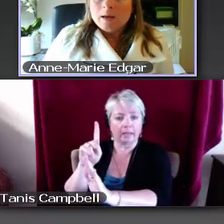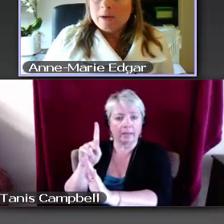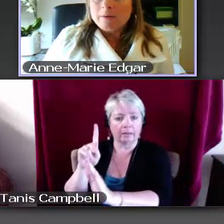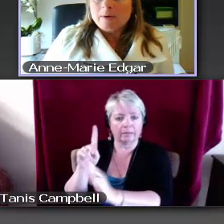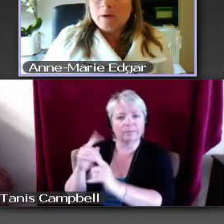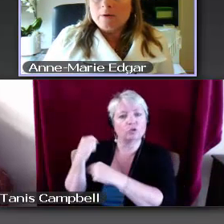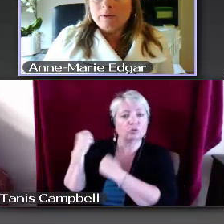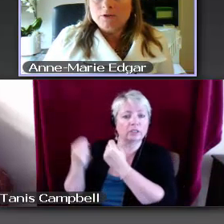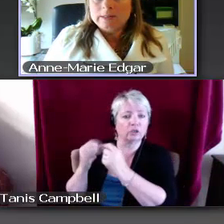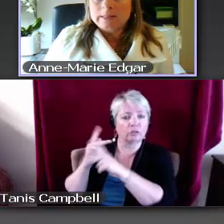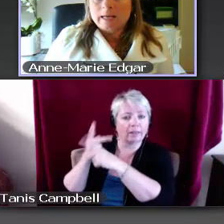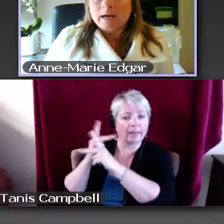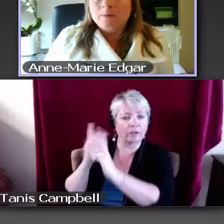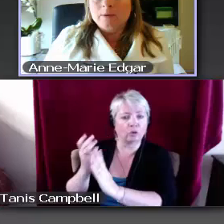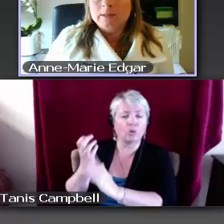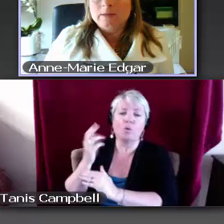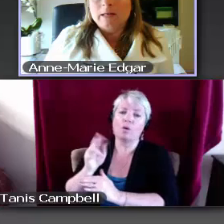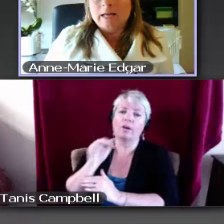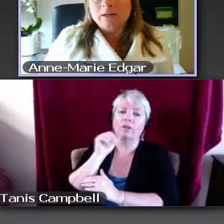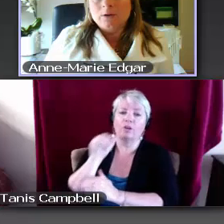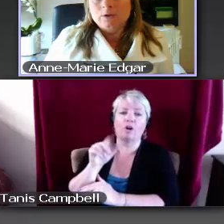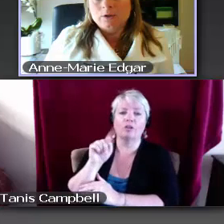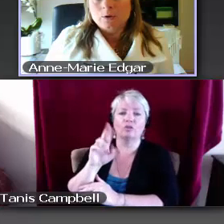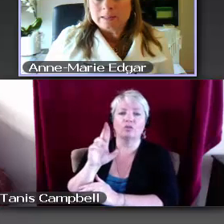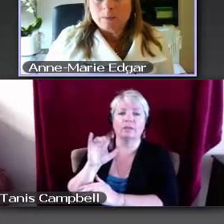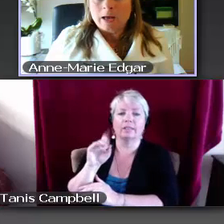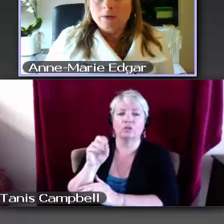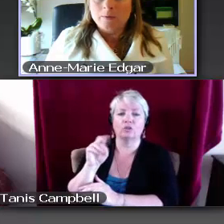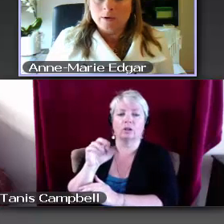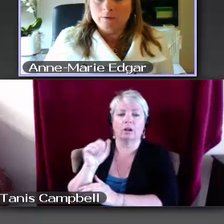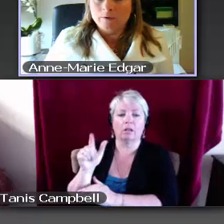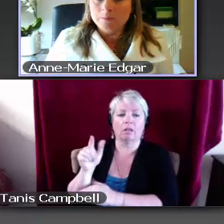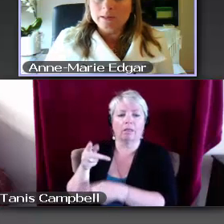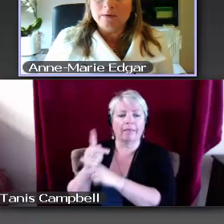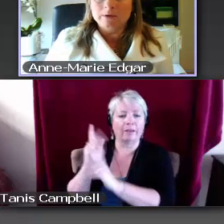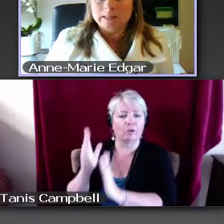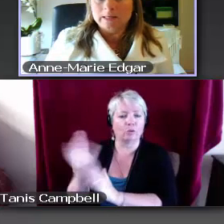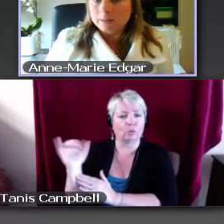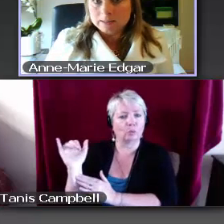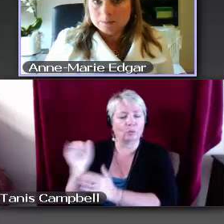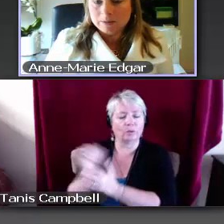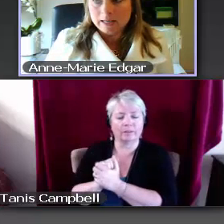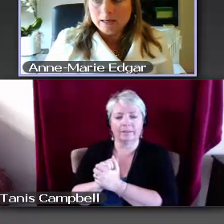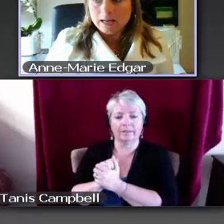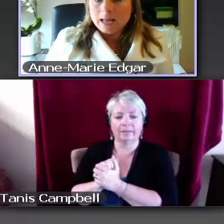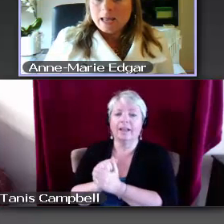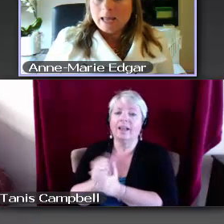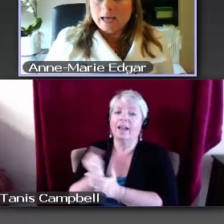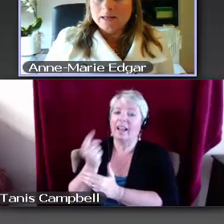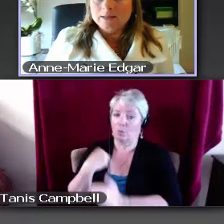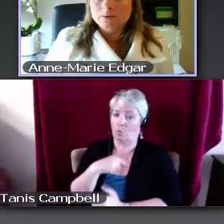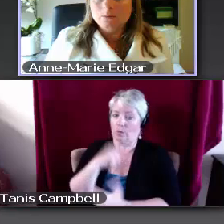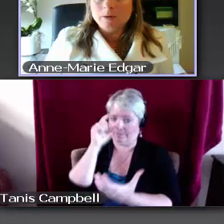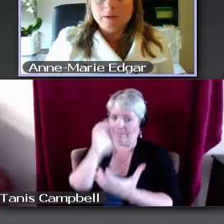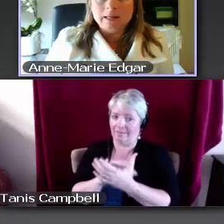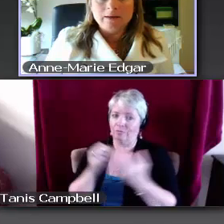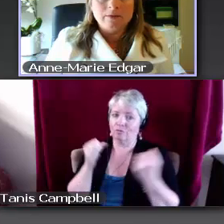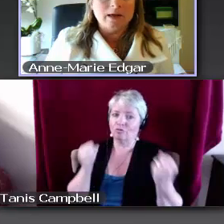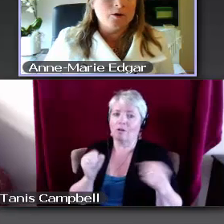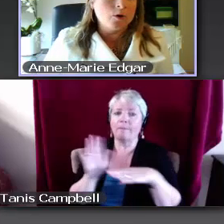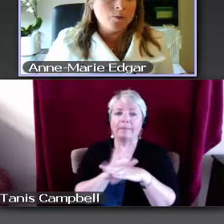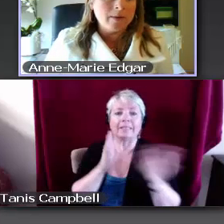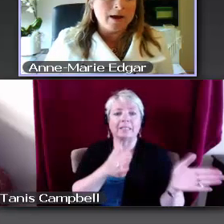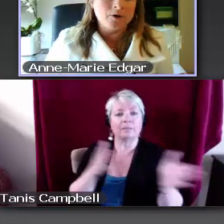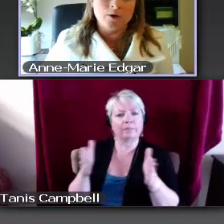well. But out of interest sake, I would like you to know as well that we're firm believers in a business plan, and we